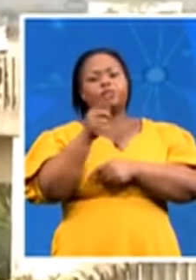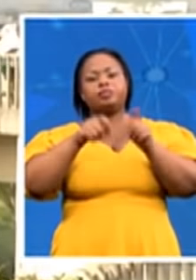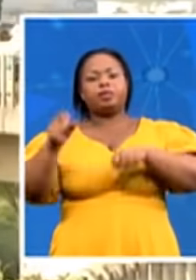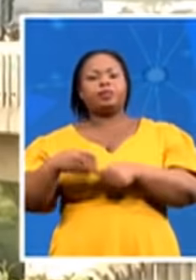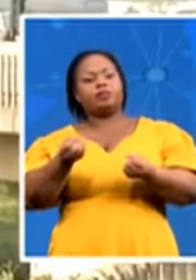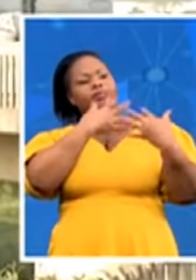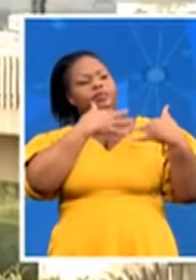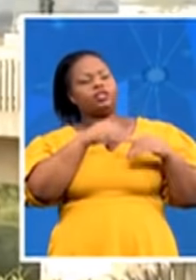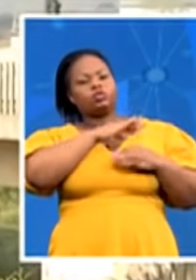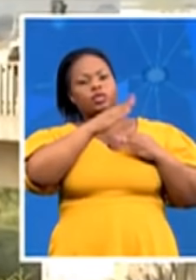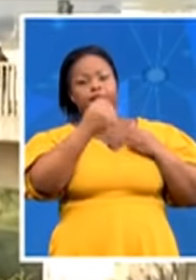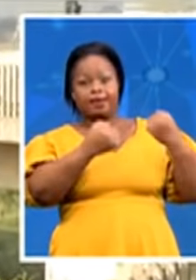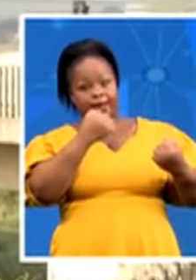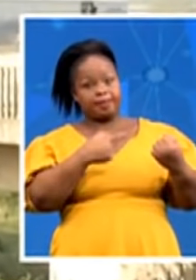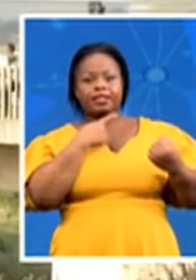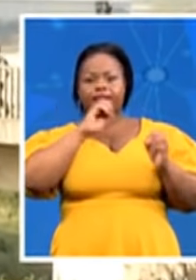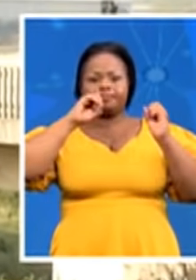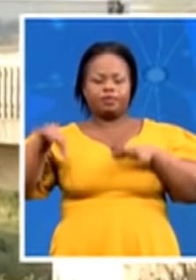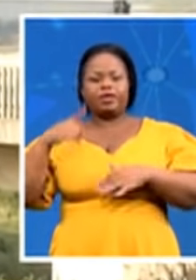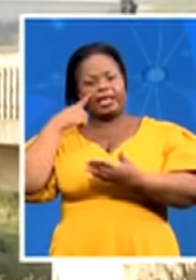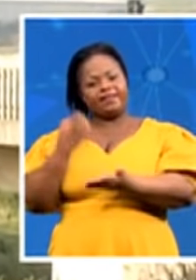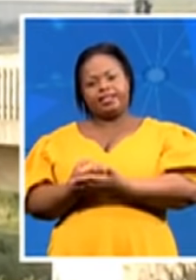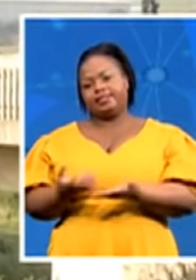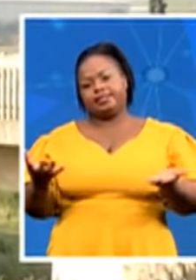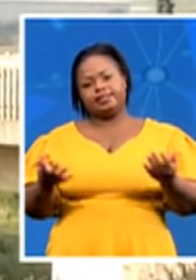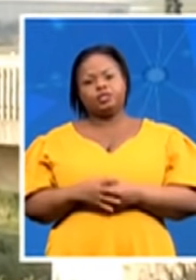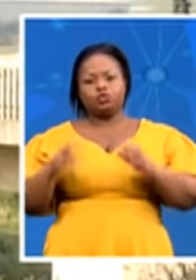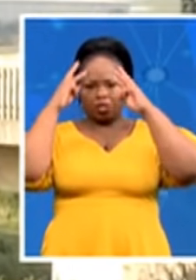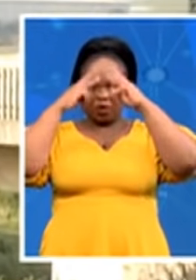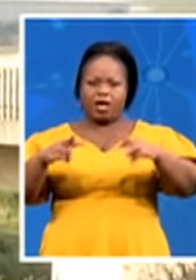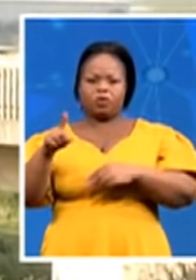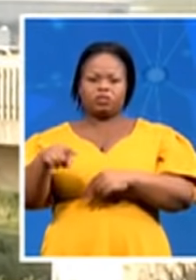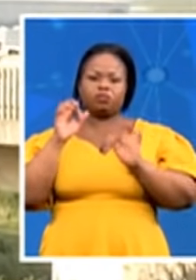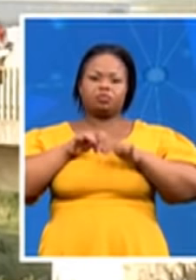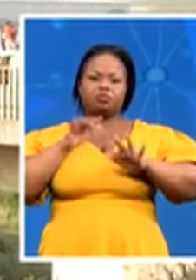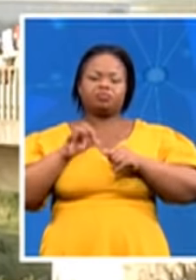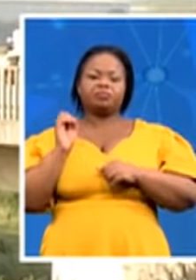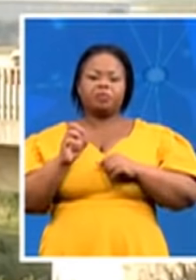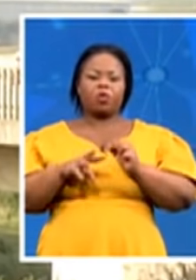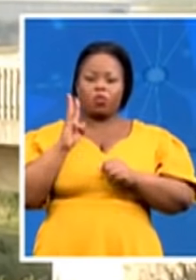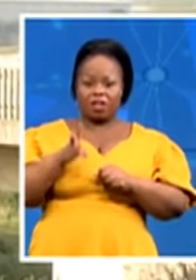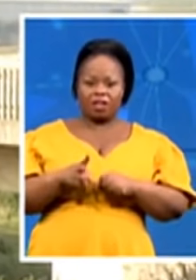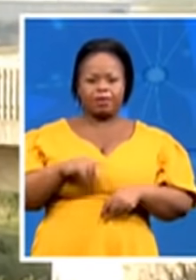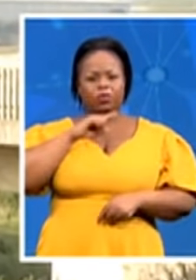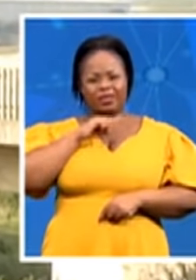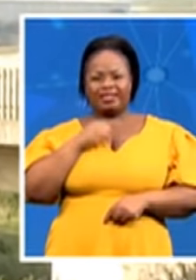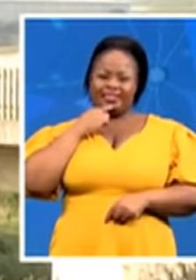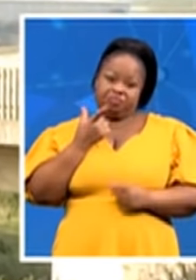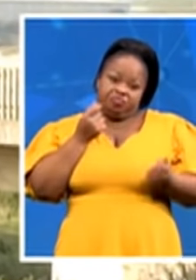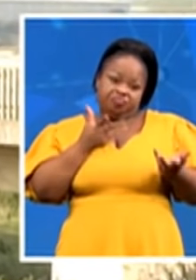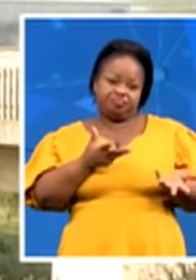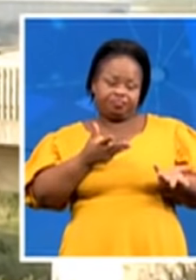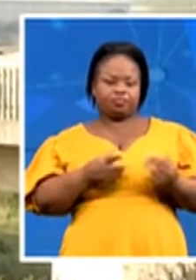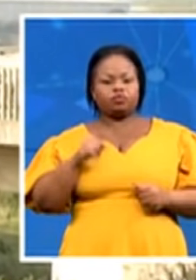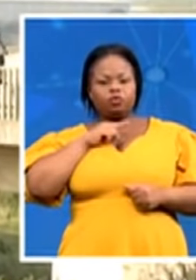into evidence and to a warehouse where logging will be done. I am told this is the strategy that they do. They take the goods to a particular